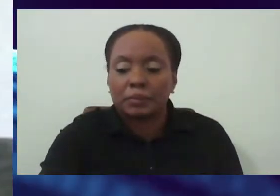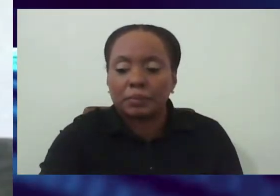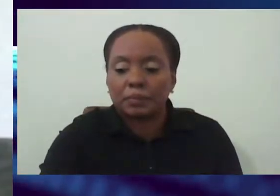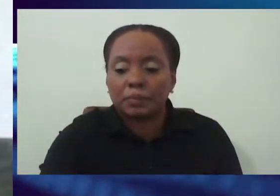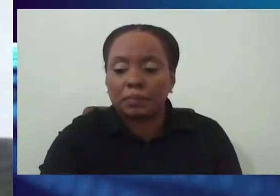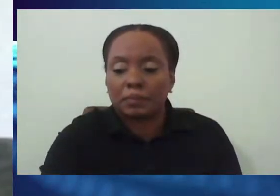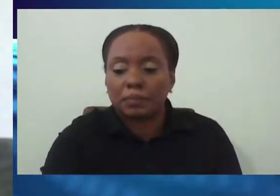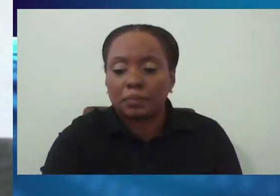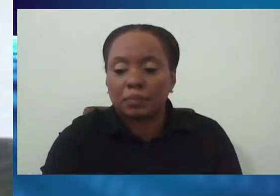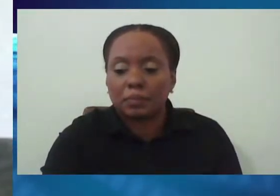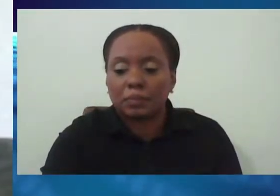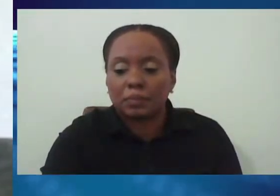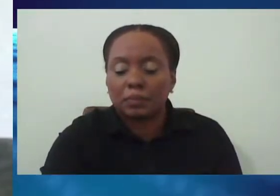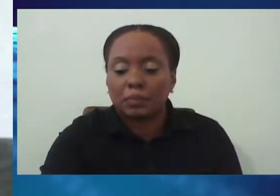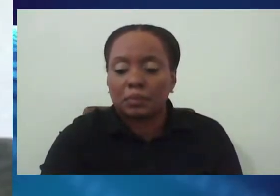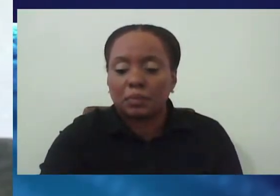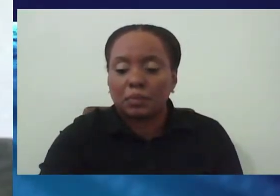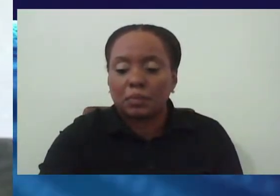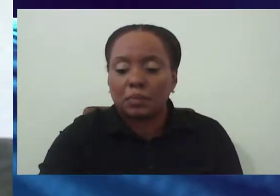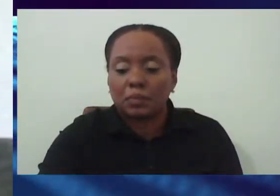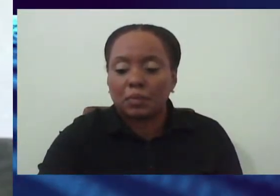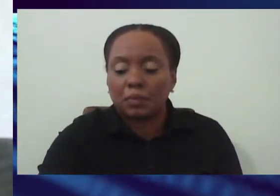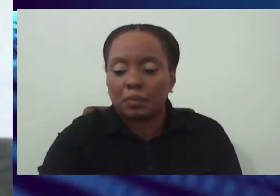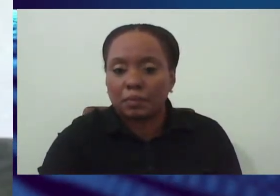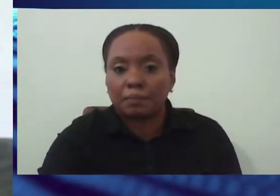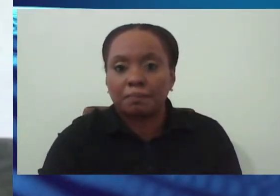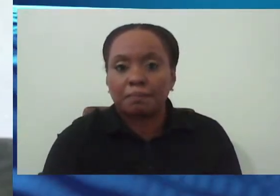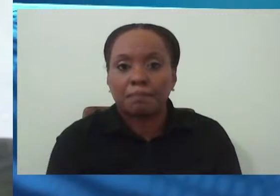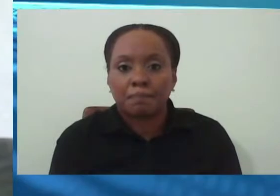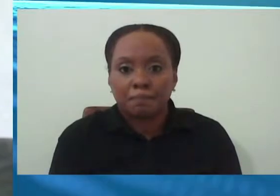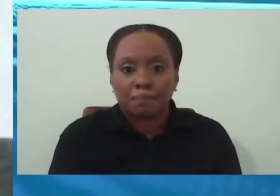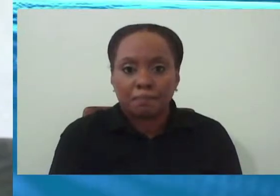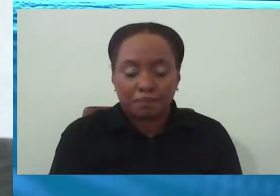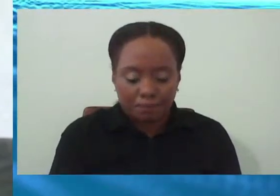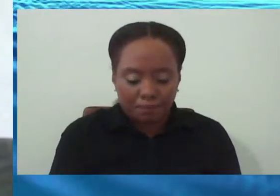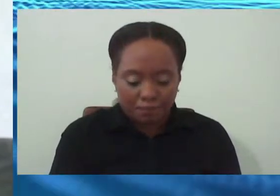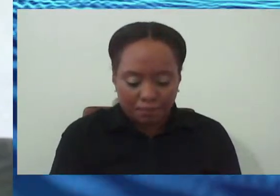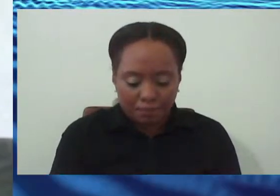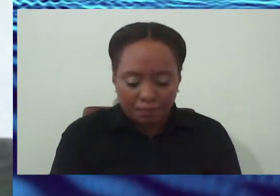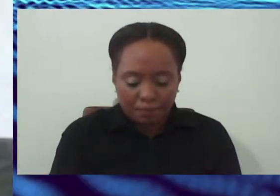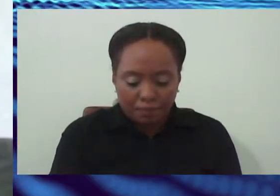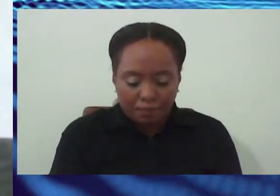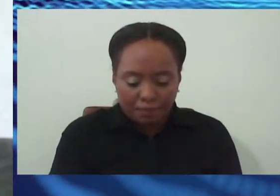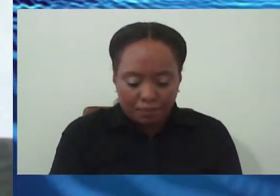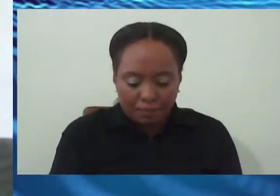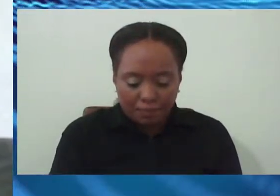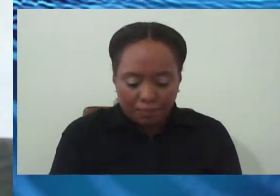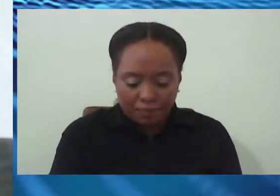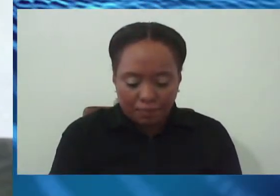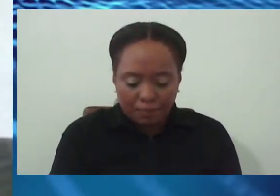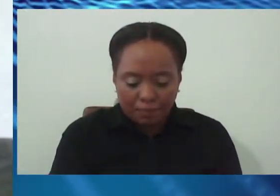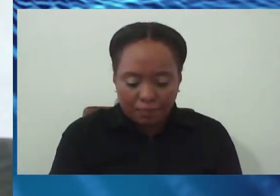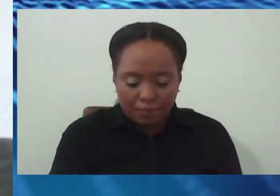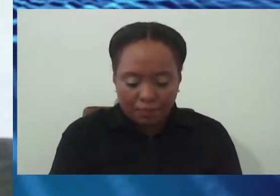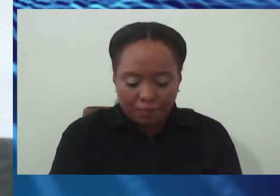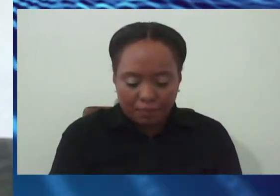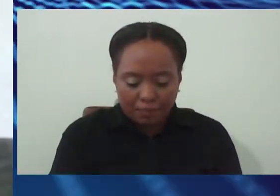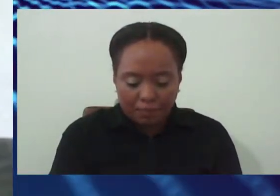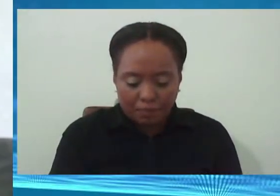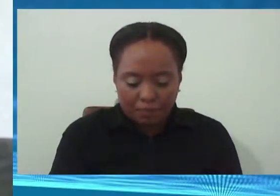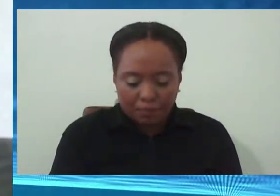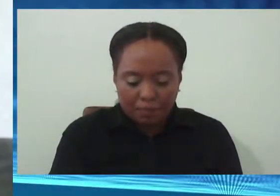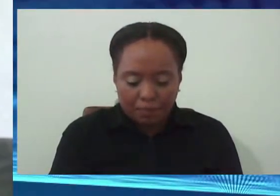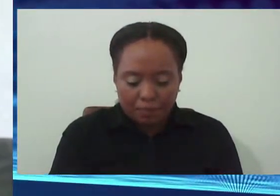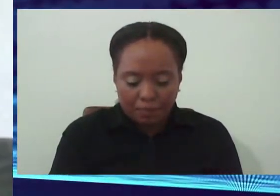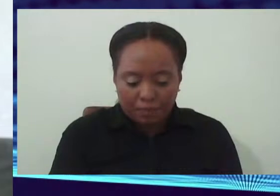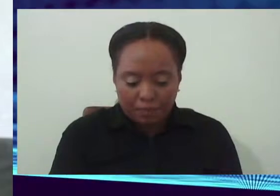know that not all are equal, and disposables are only for one-time use, although people wear them